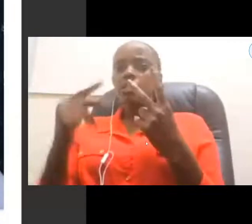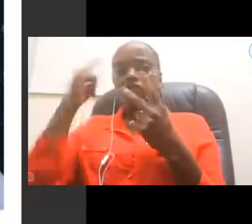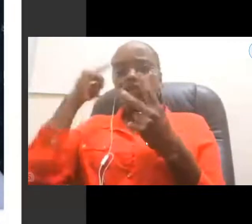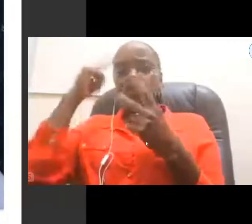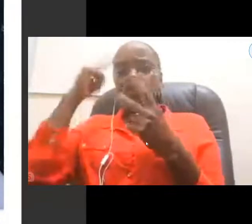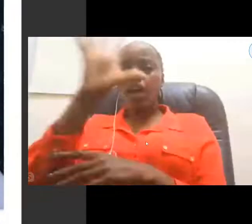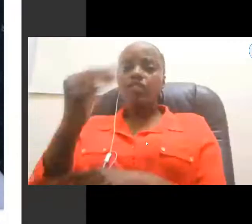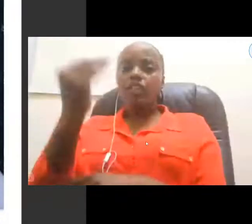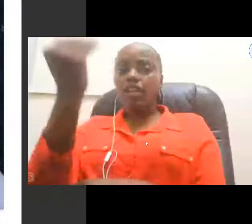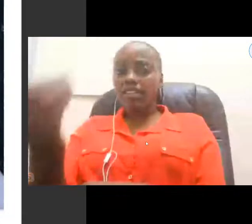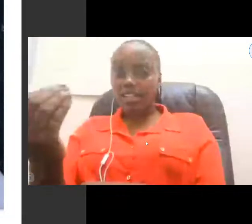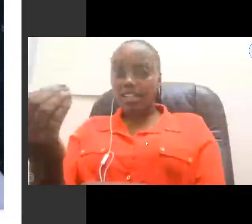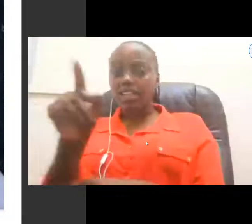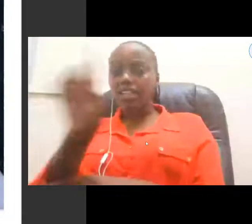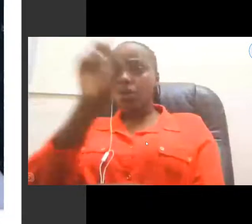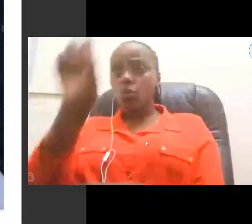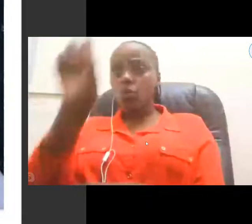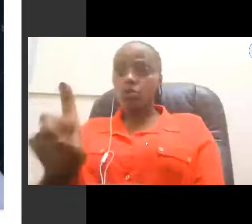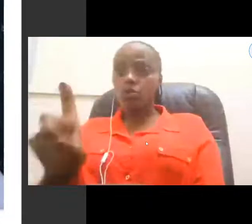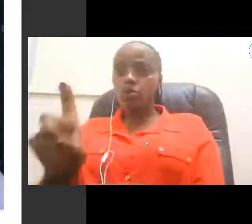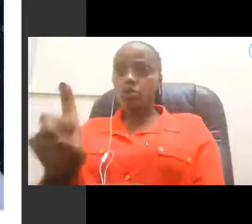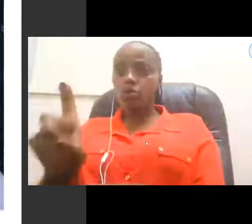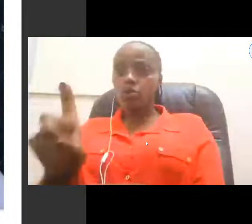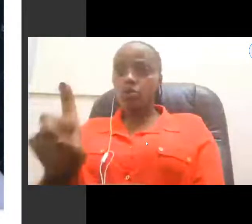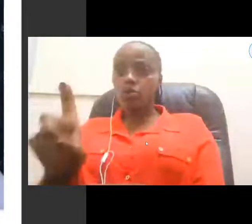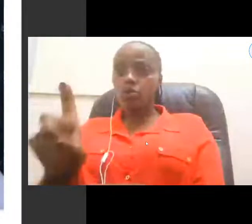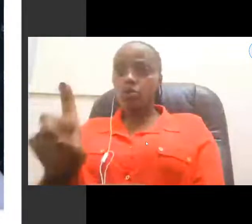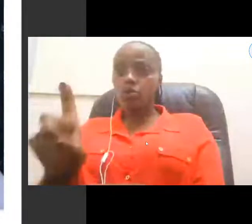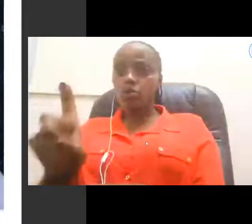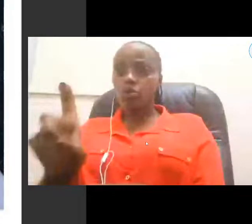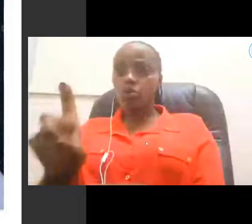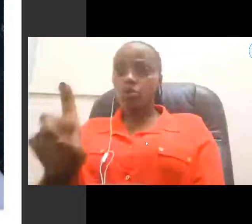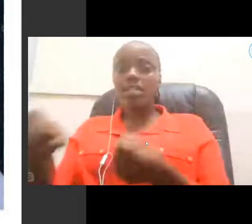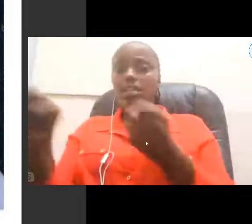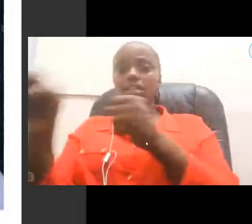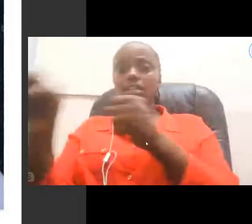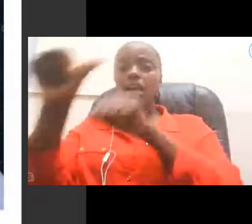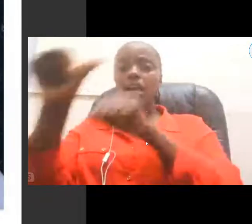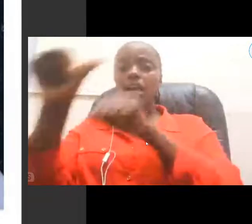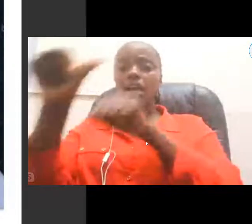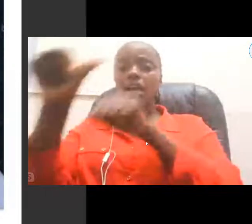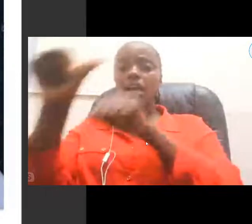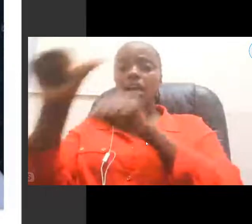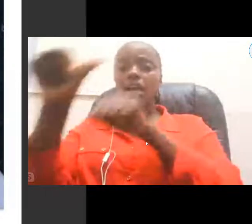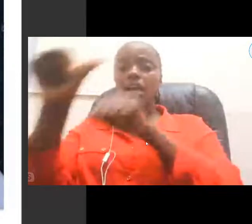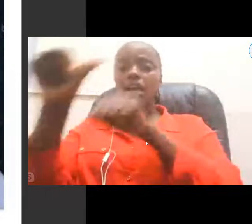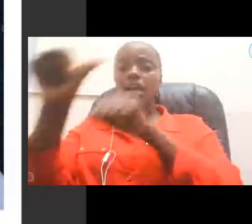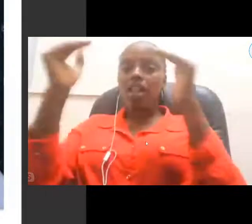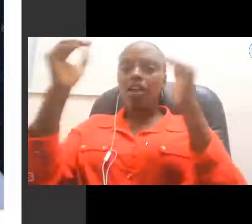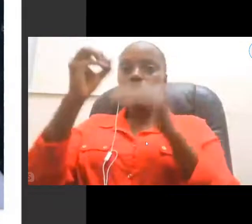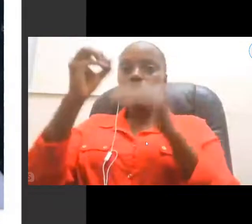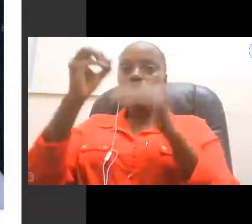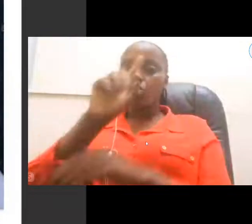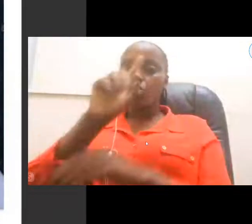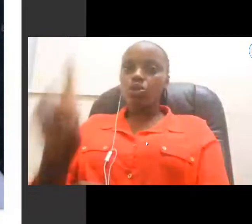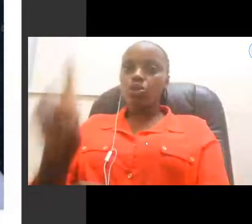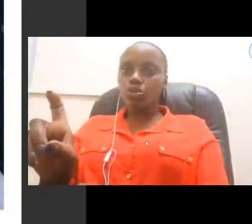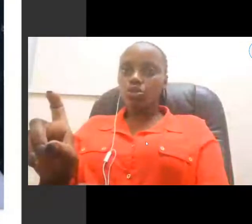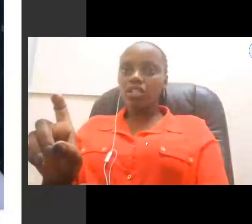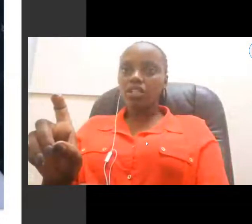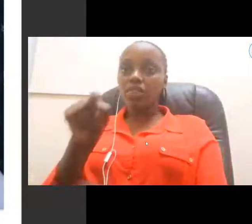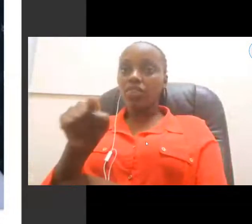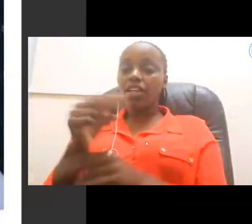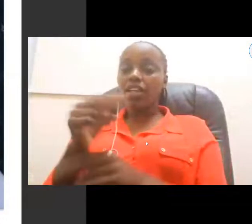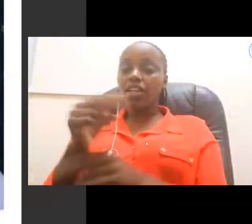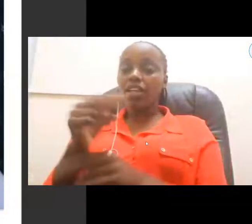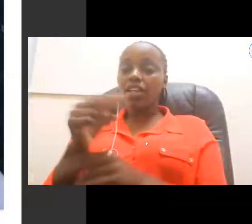This question relates to the strategic goal, because the strategic goal is about that high-level question, that high-level change that